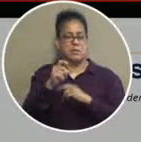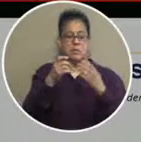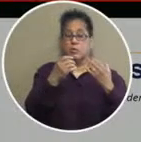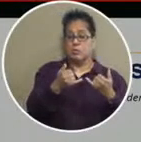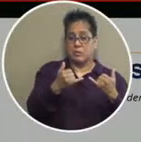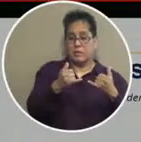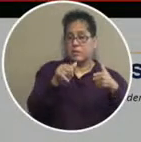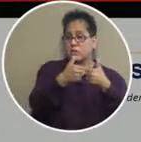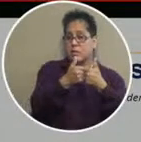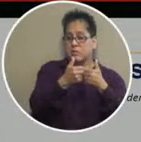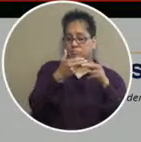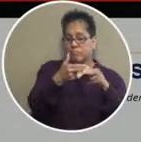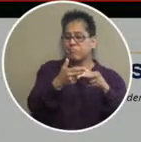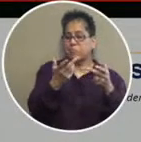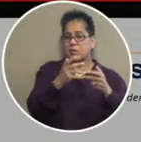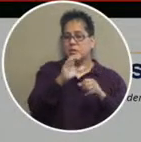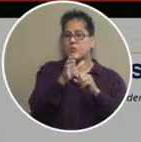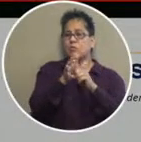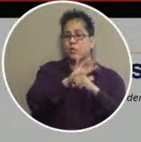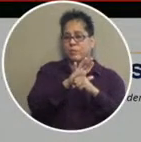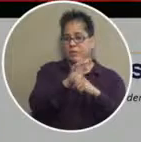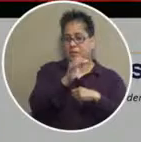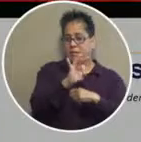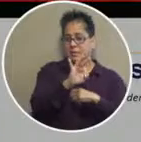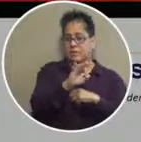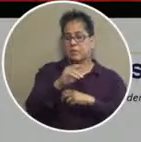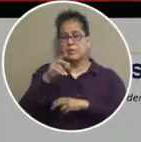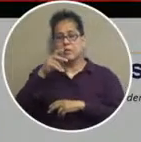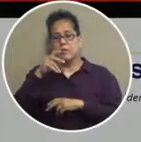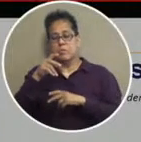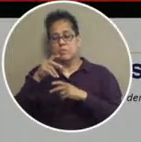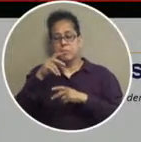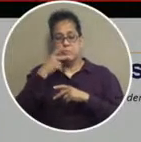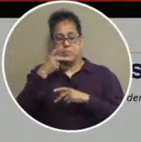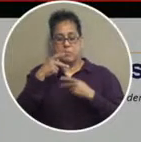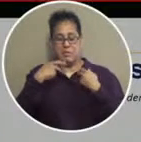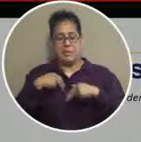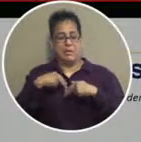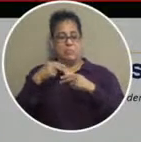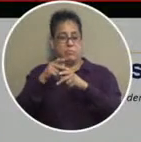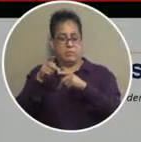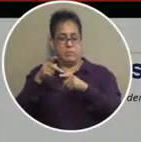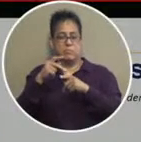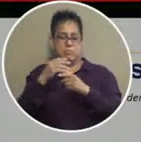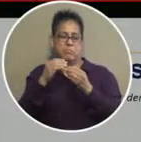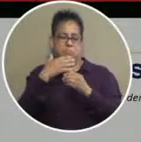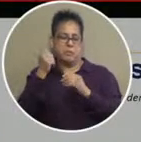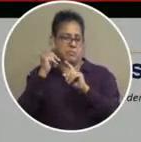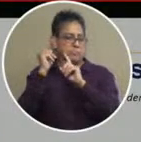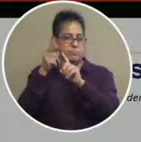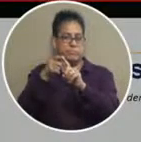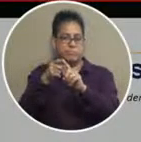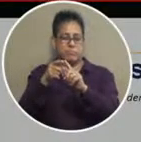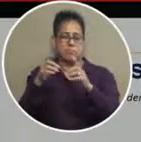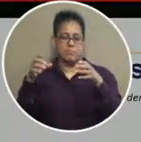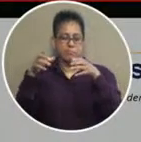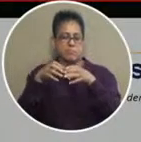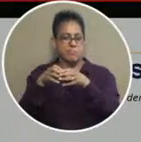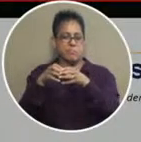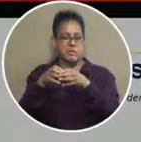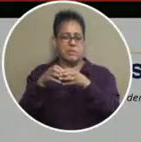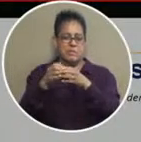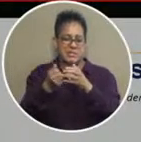this challenge is COVID-19. As public health professionals, we have a better chance to achieve our goals by focusing on the convergence of